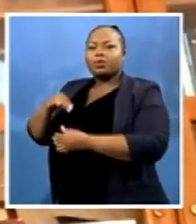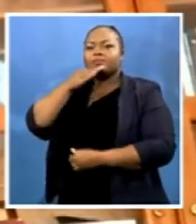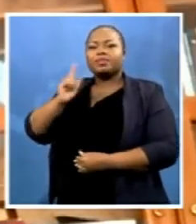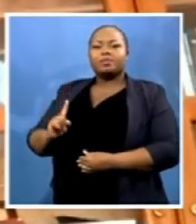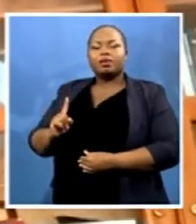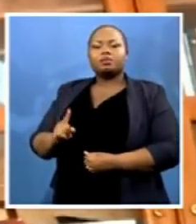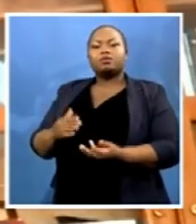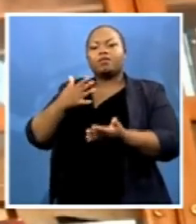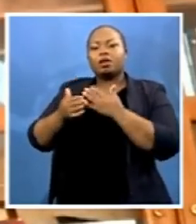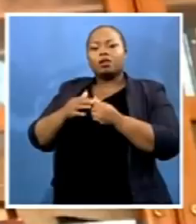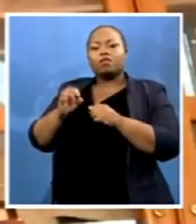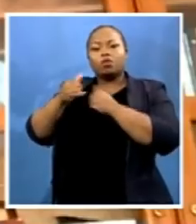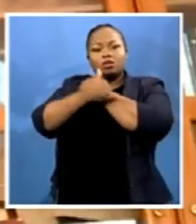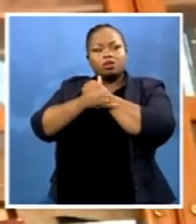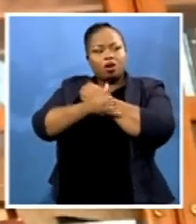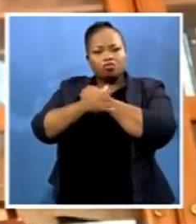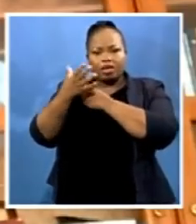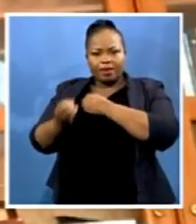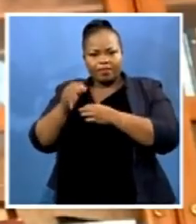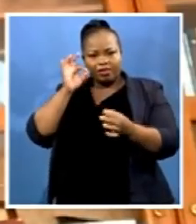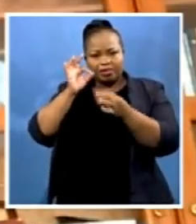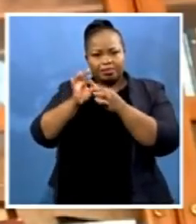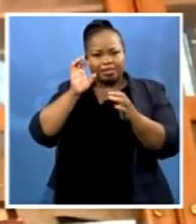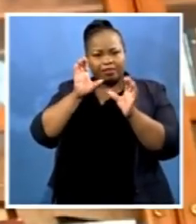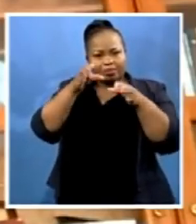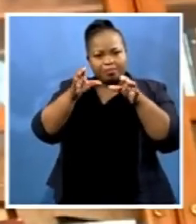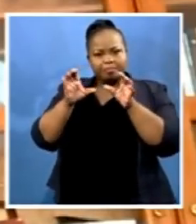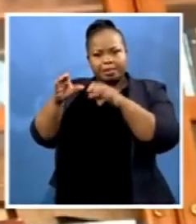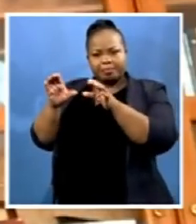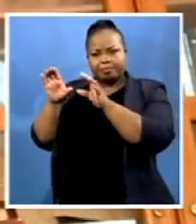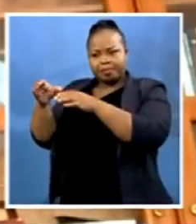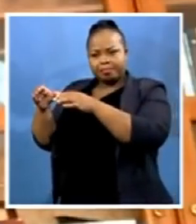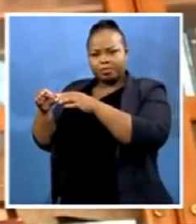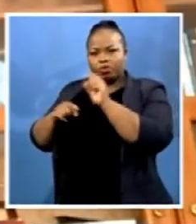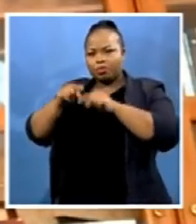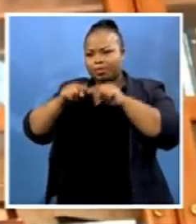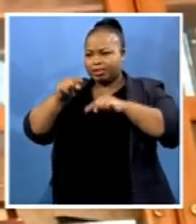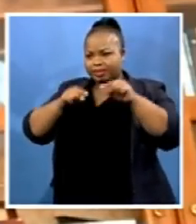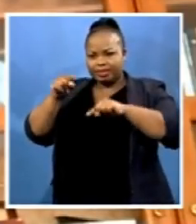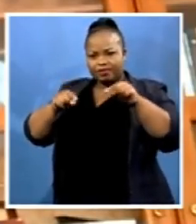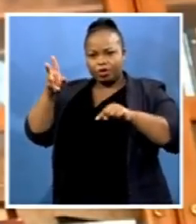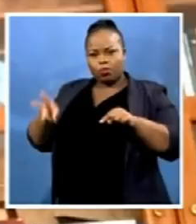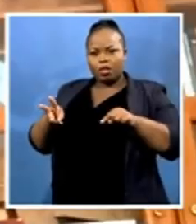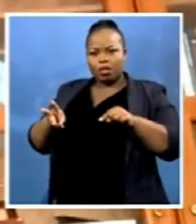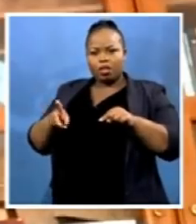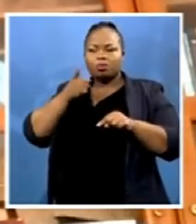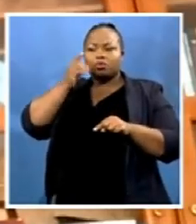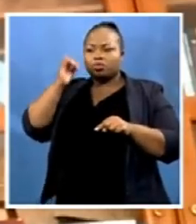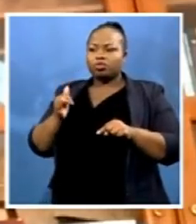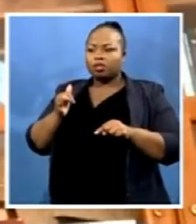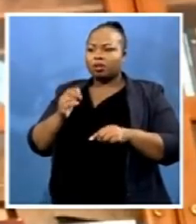a different rating that we are going to be assessing them into. And out of that, the